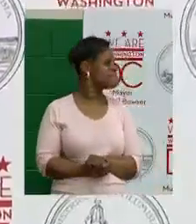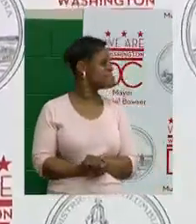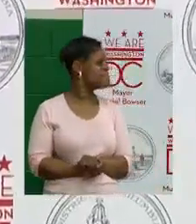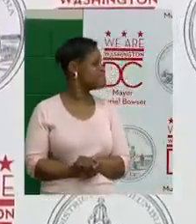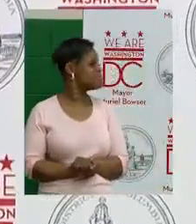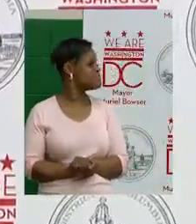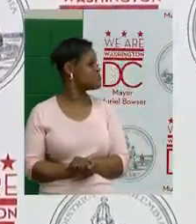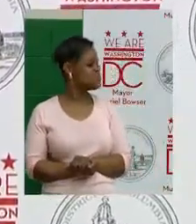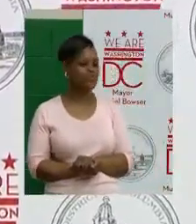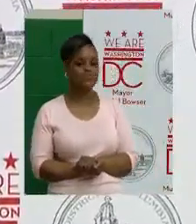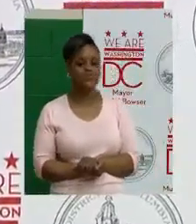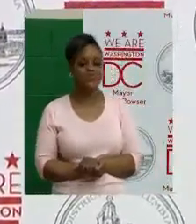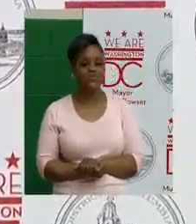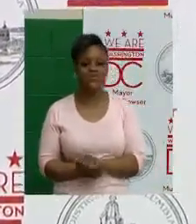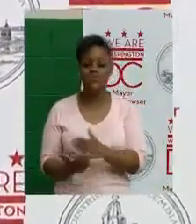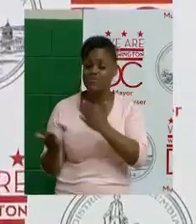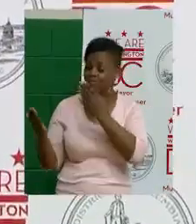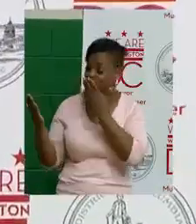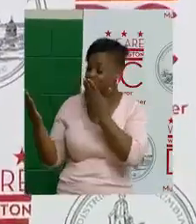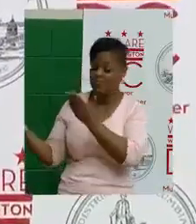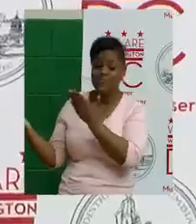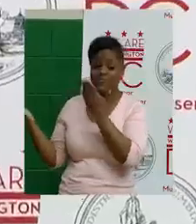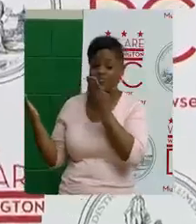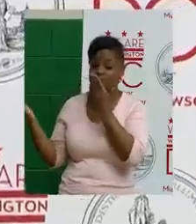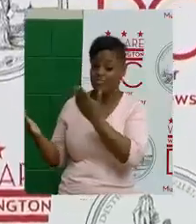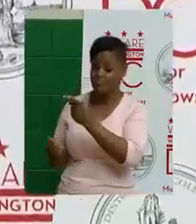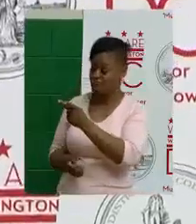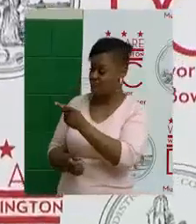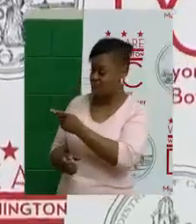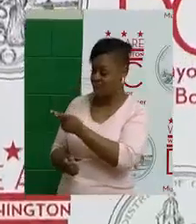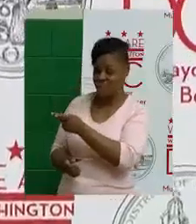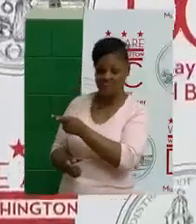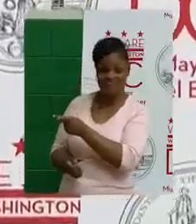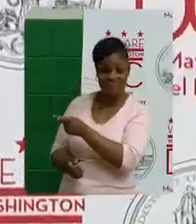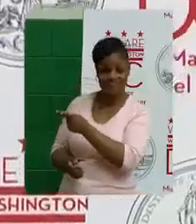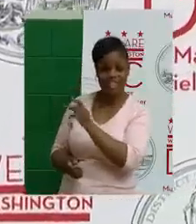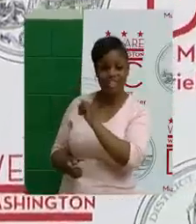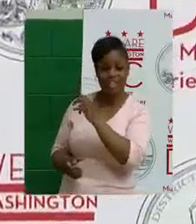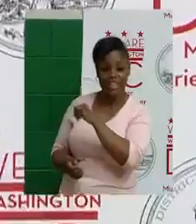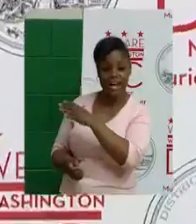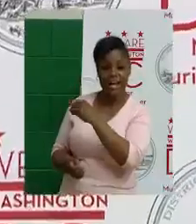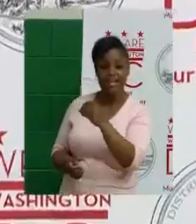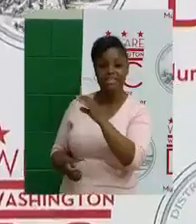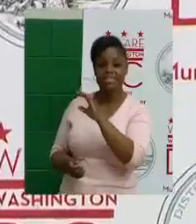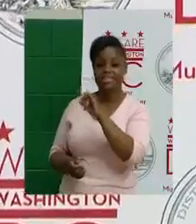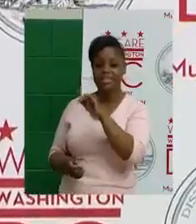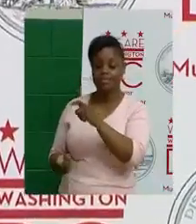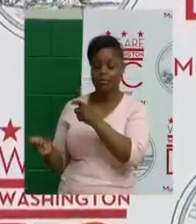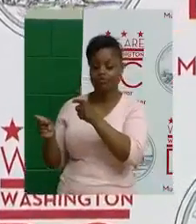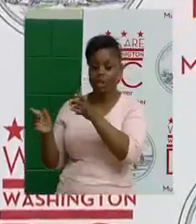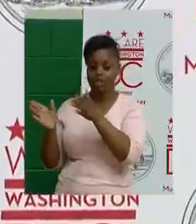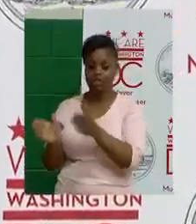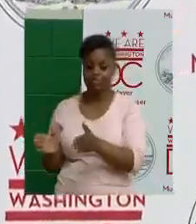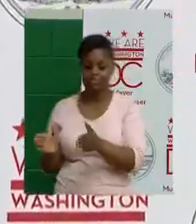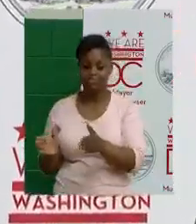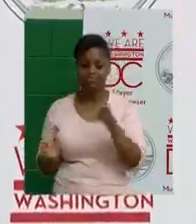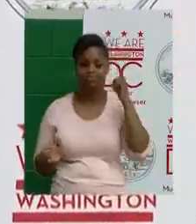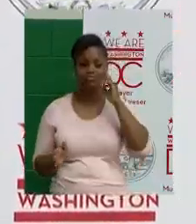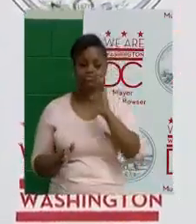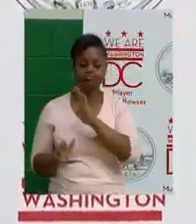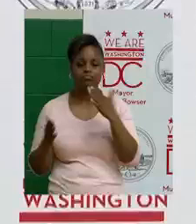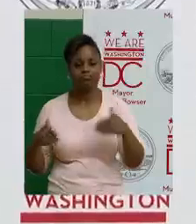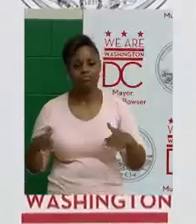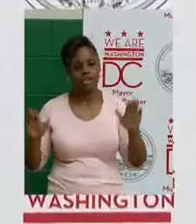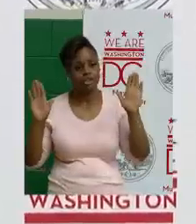All right, thank you so much to the city administrator and Jenny Reed for that great presentation on our